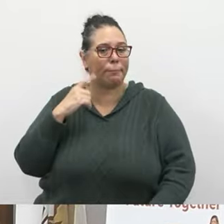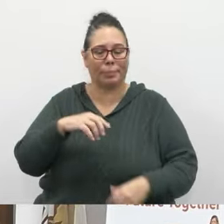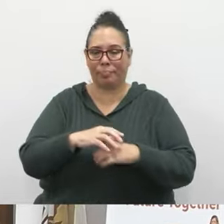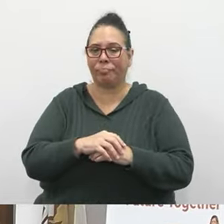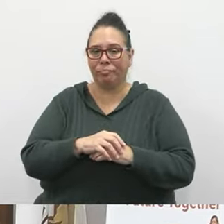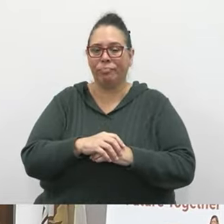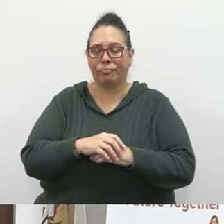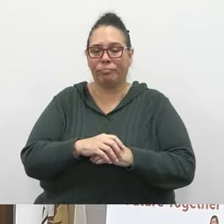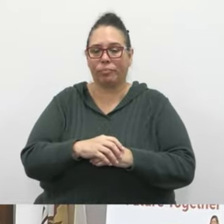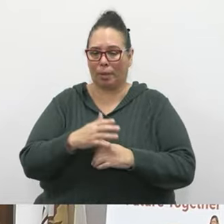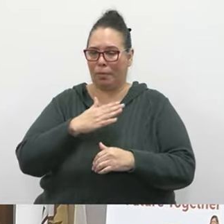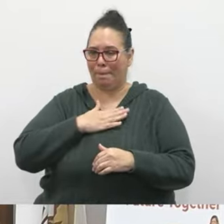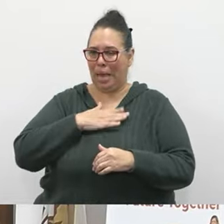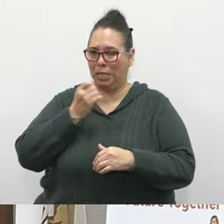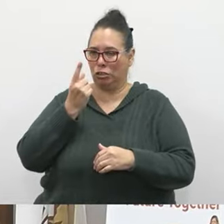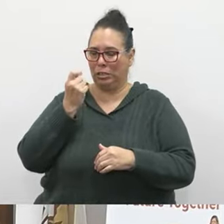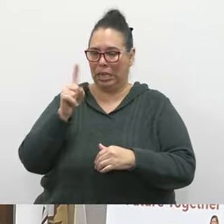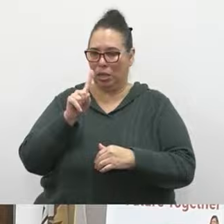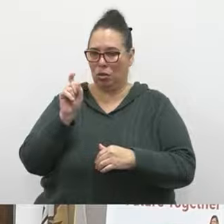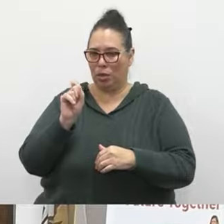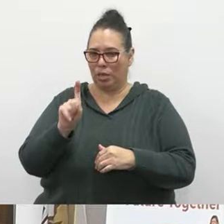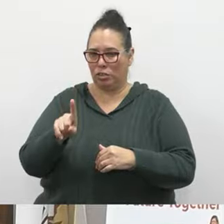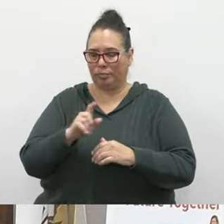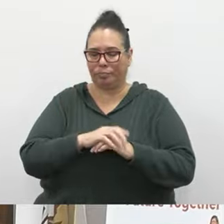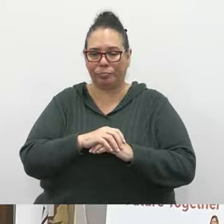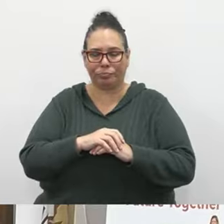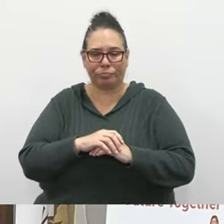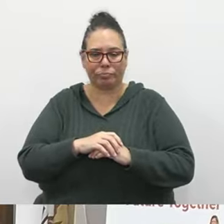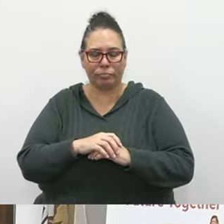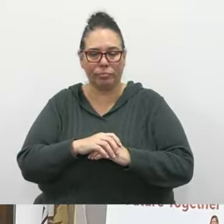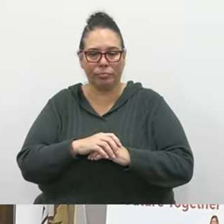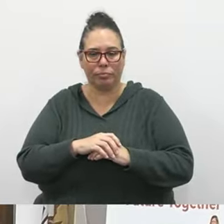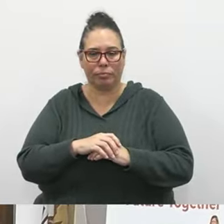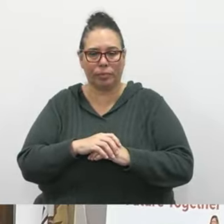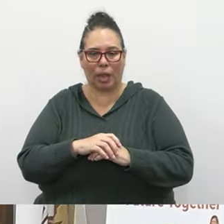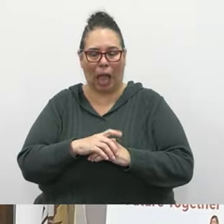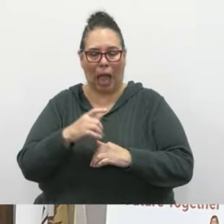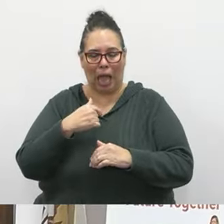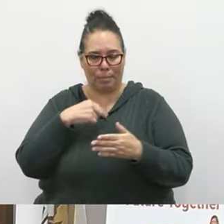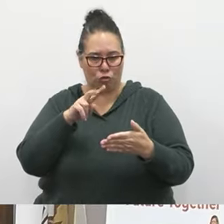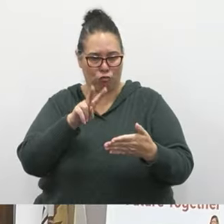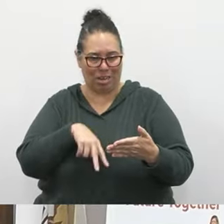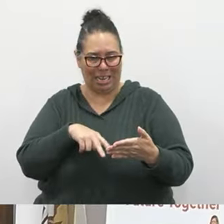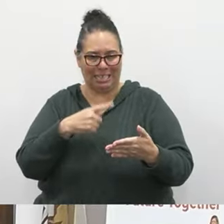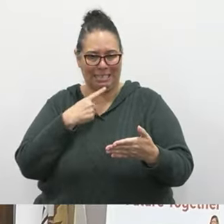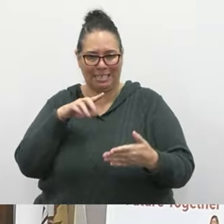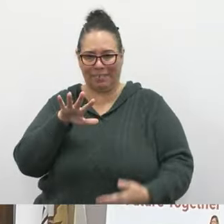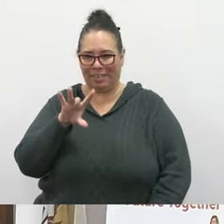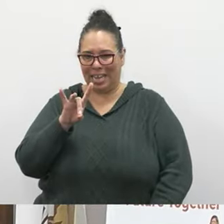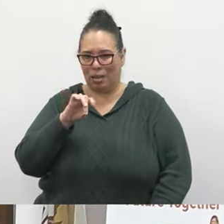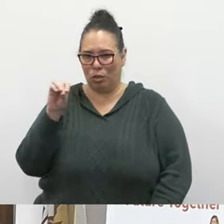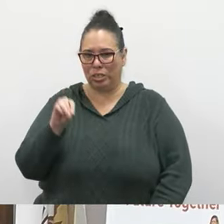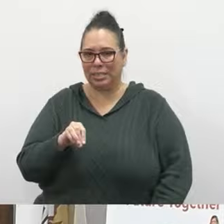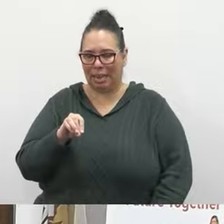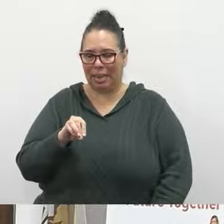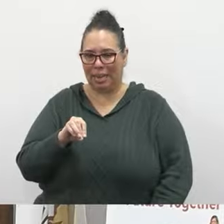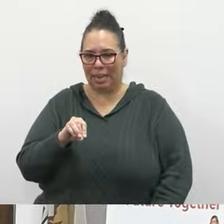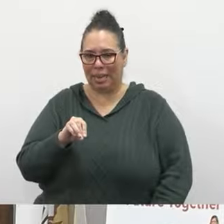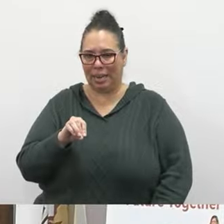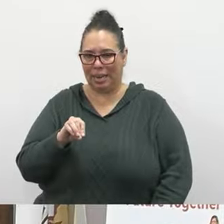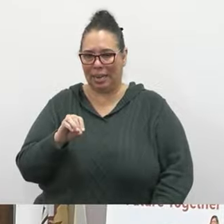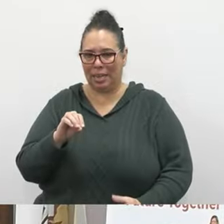not. So in figure 1, as I'm reading it, it says that 58% of grades